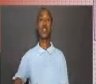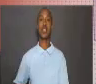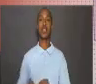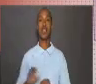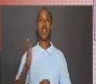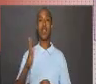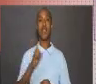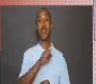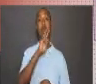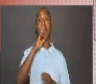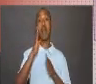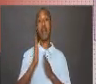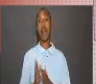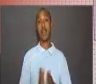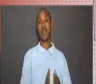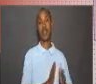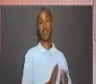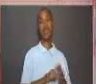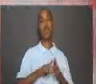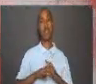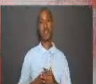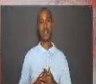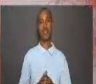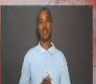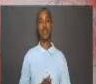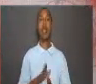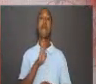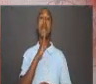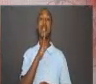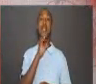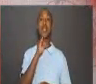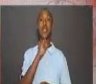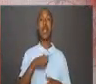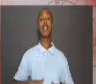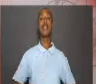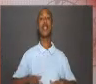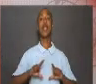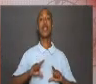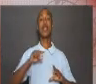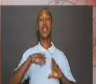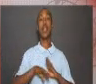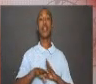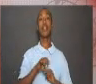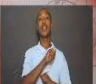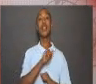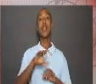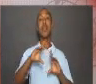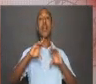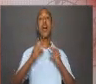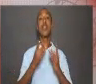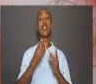Students, if you are ready, we will begin. Bases exist in the same class